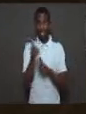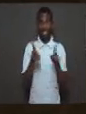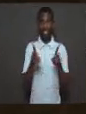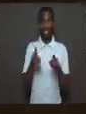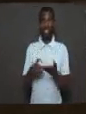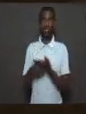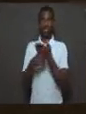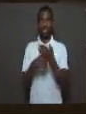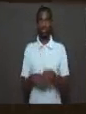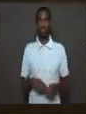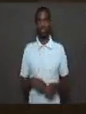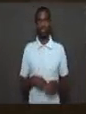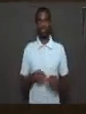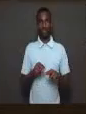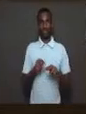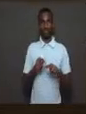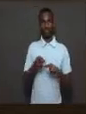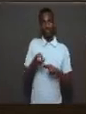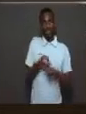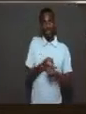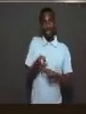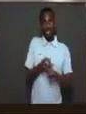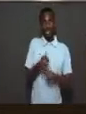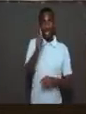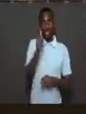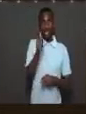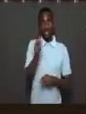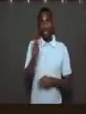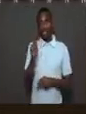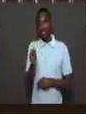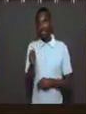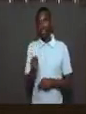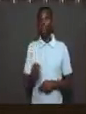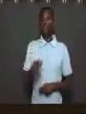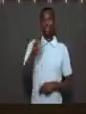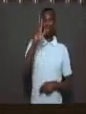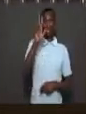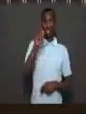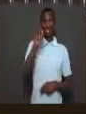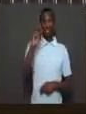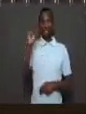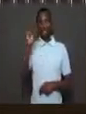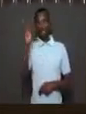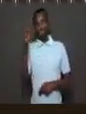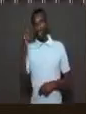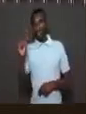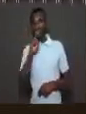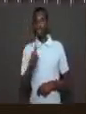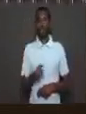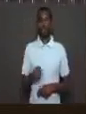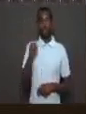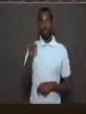Train A, moving with a speed of 30 meters per second,